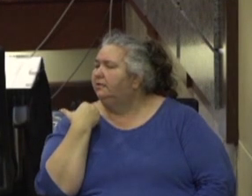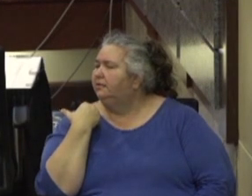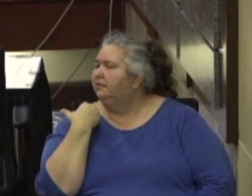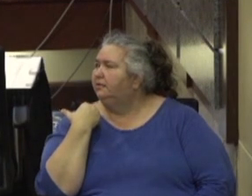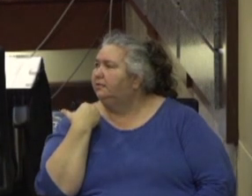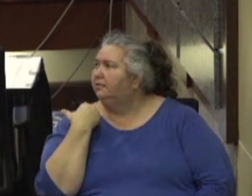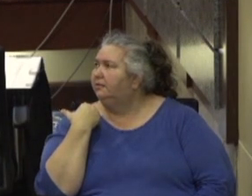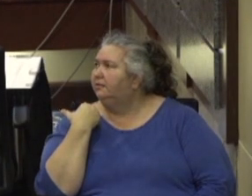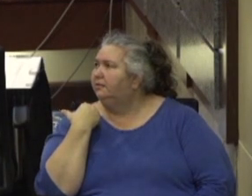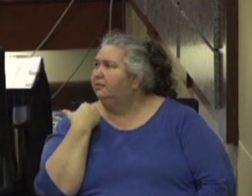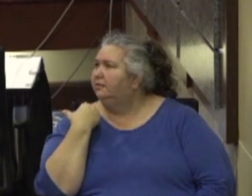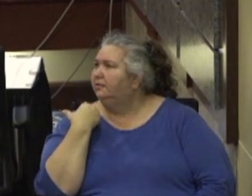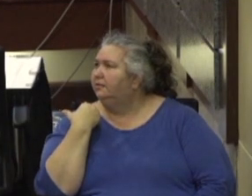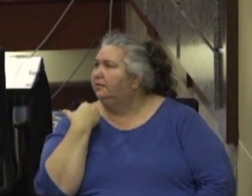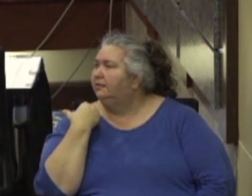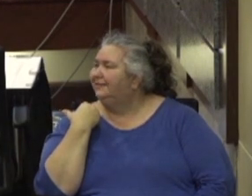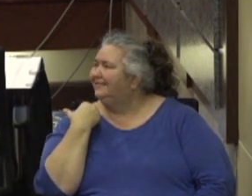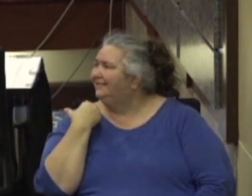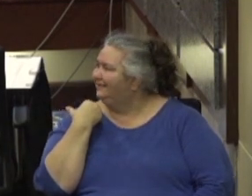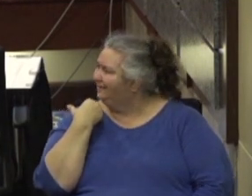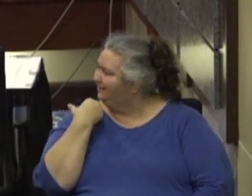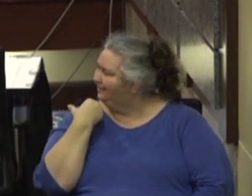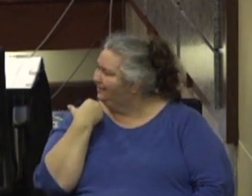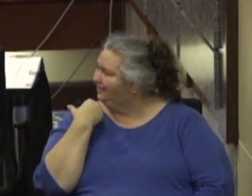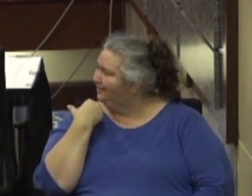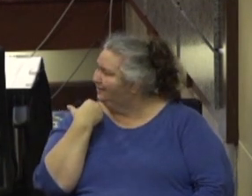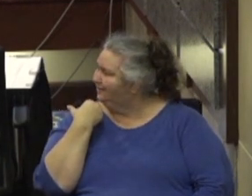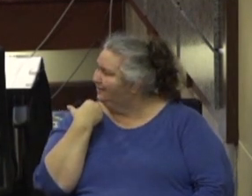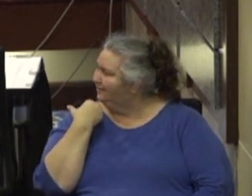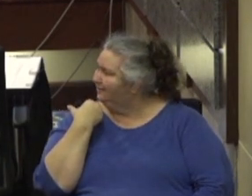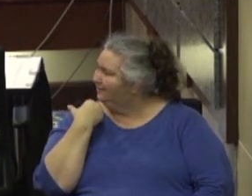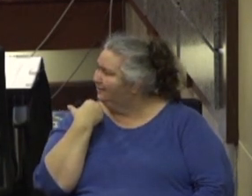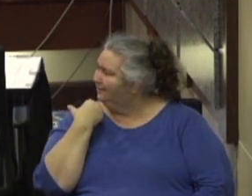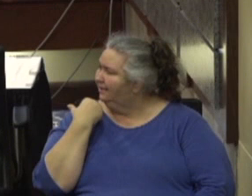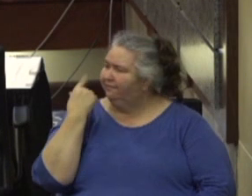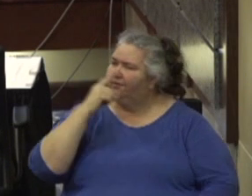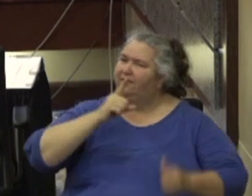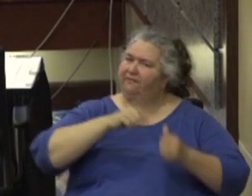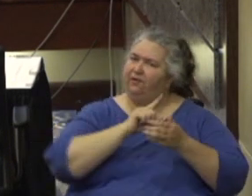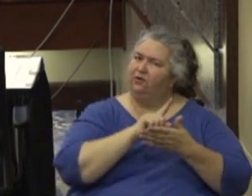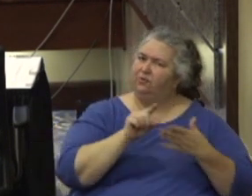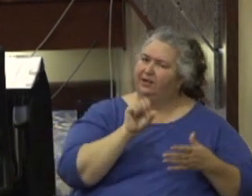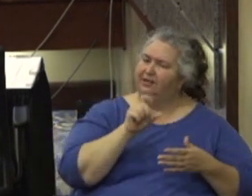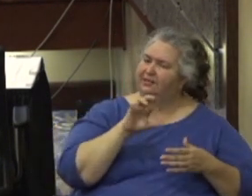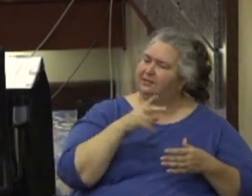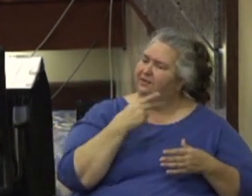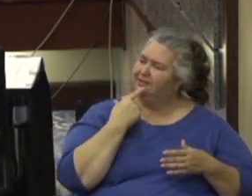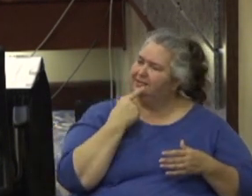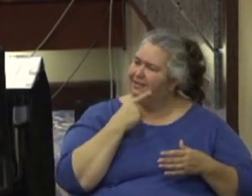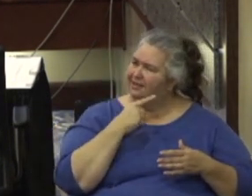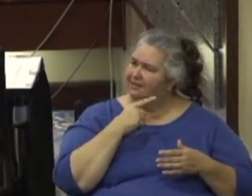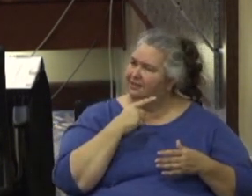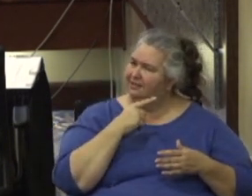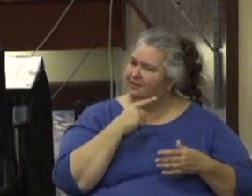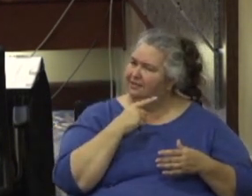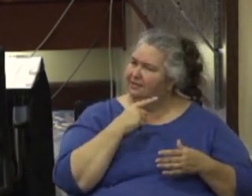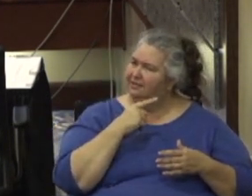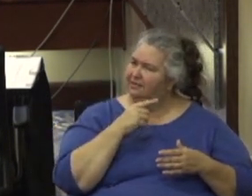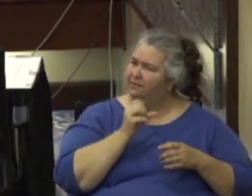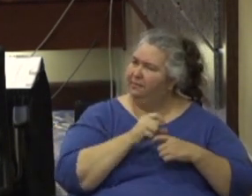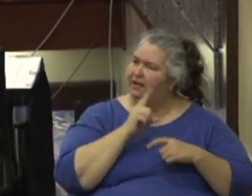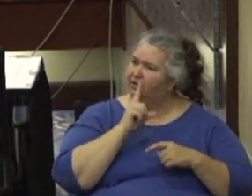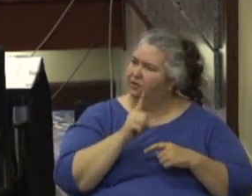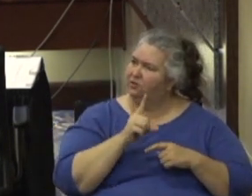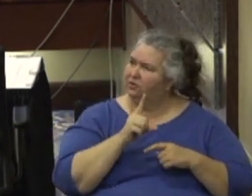trillion program. So our initiative in this first week, as Sarah will tell you more in a little bit, our initiative has been making sure that